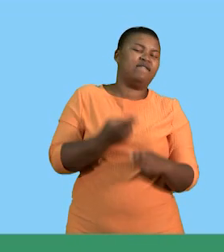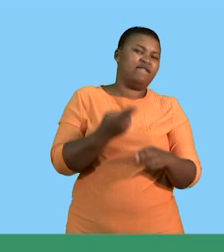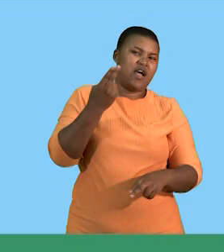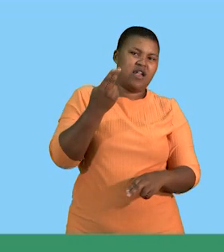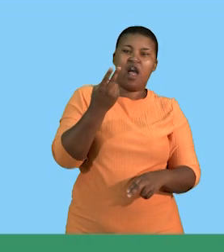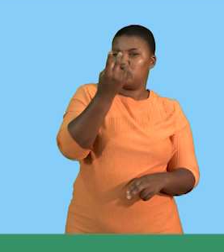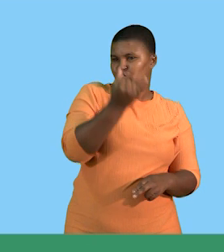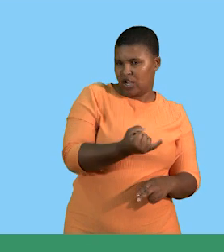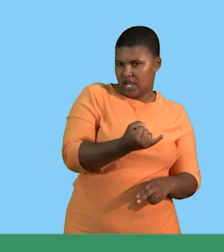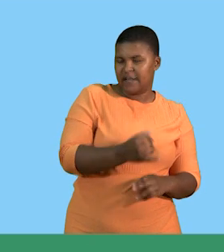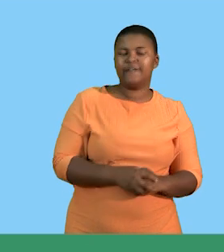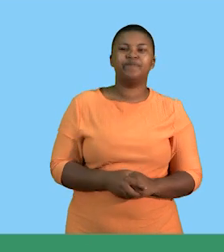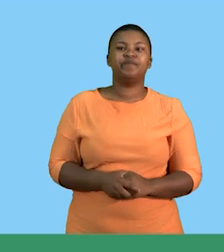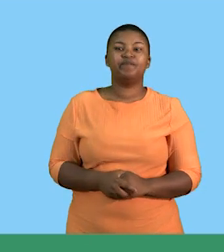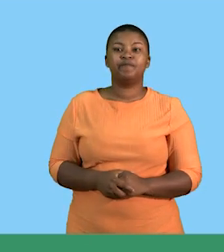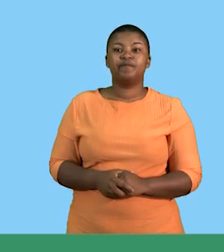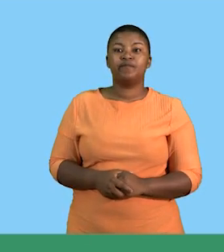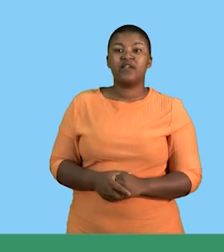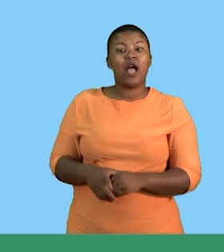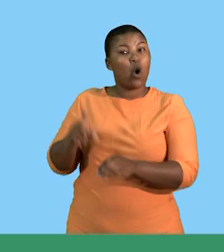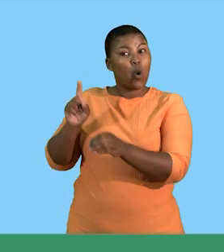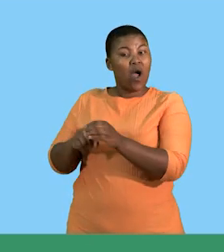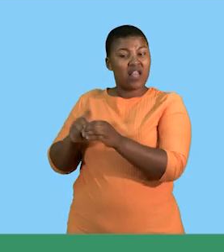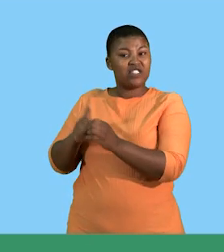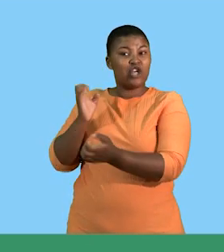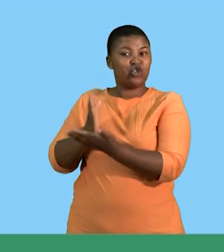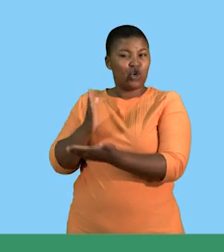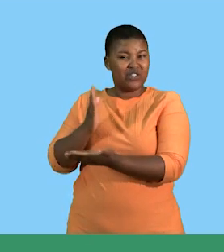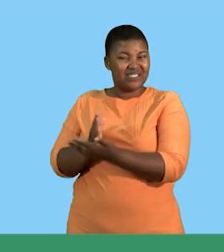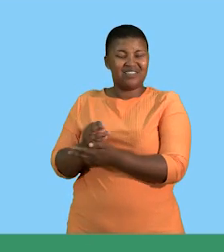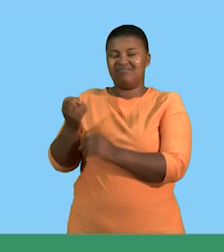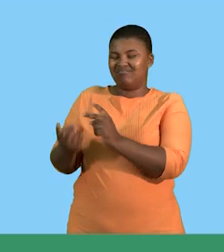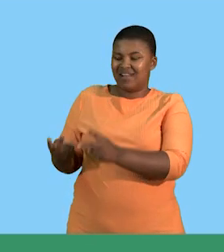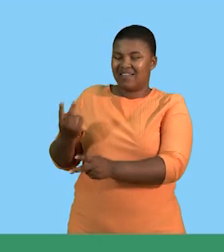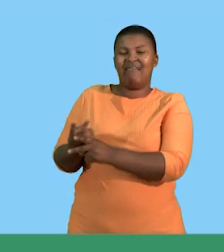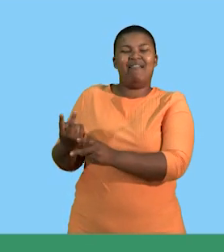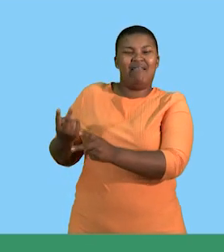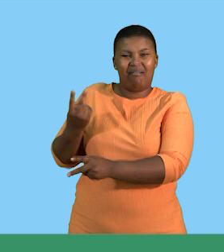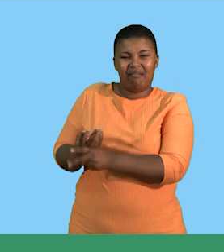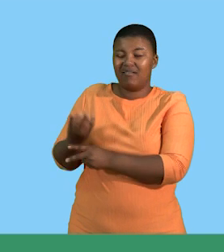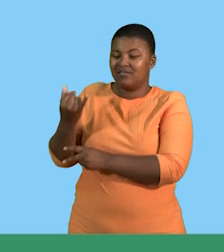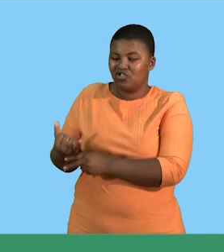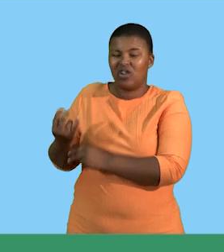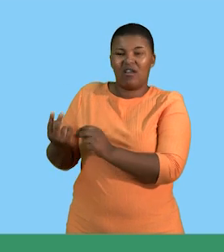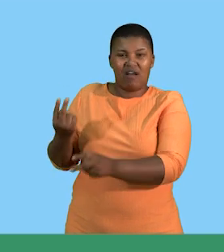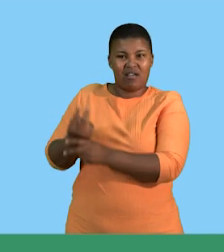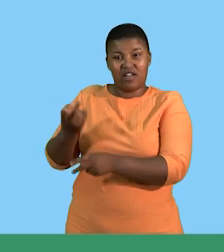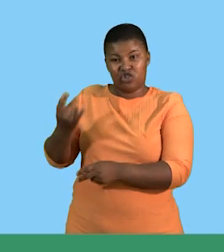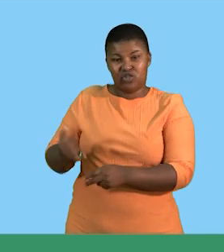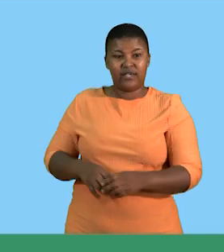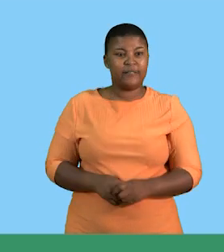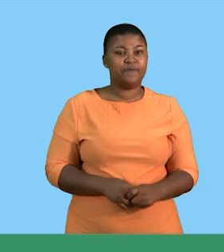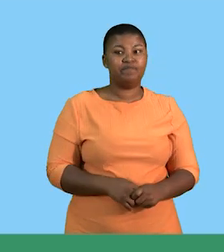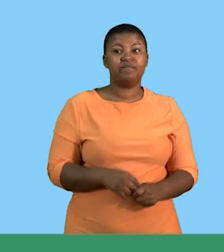final inspection of the product. Quality assurance is multiple inspections of the